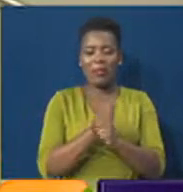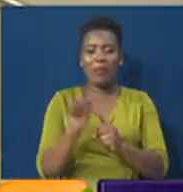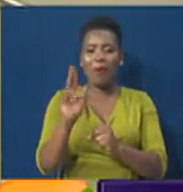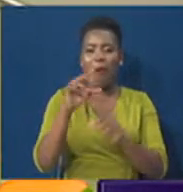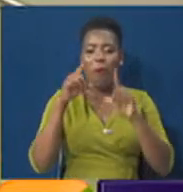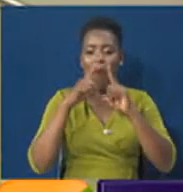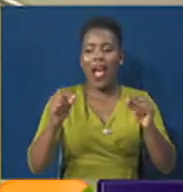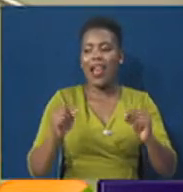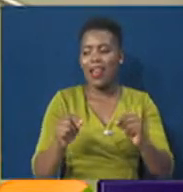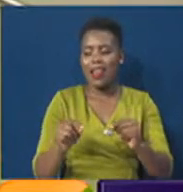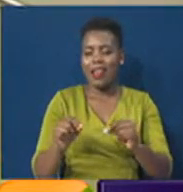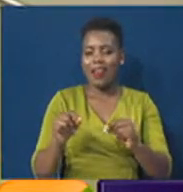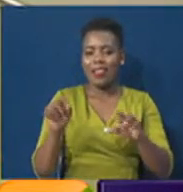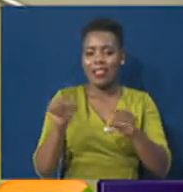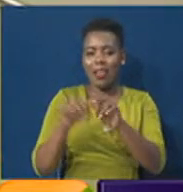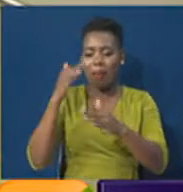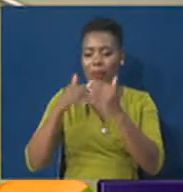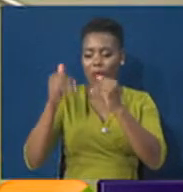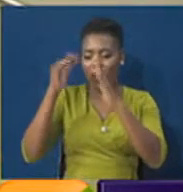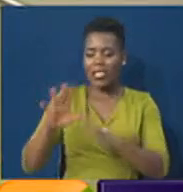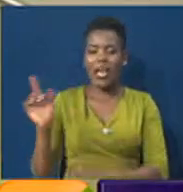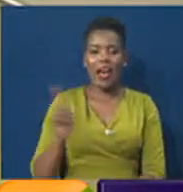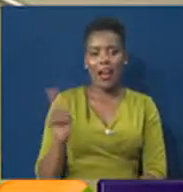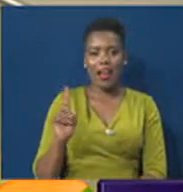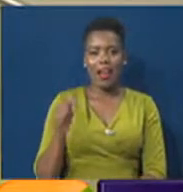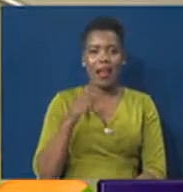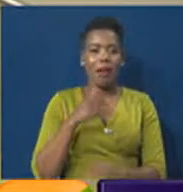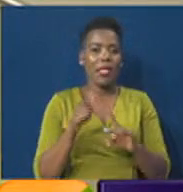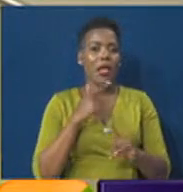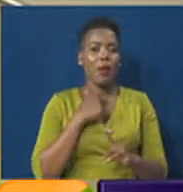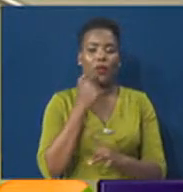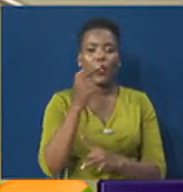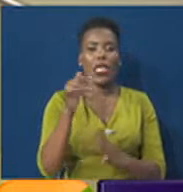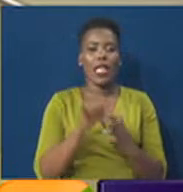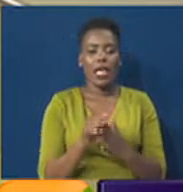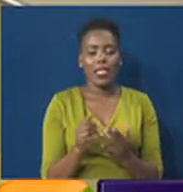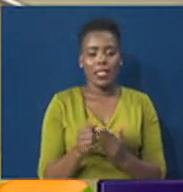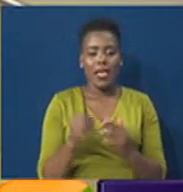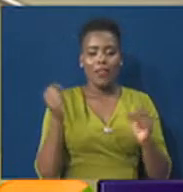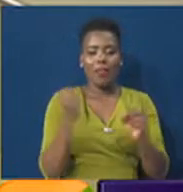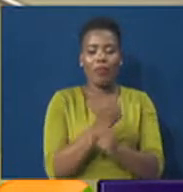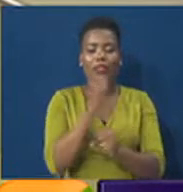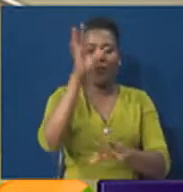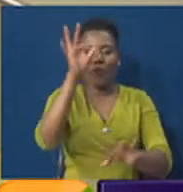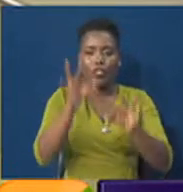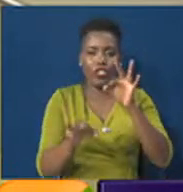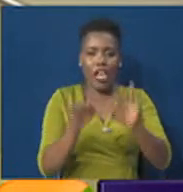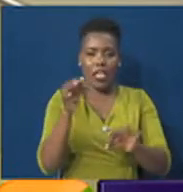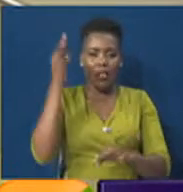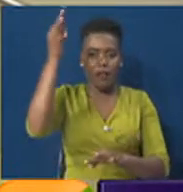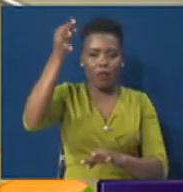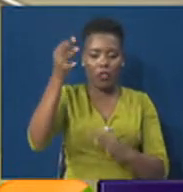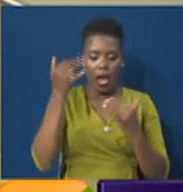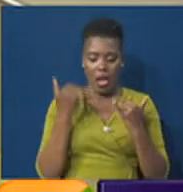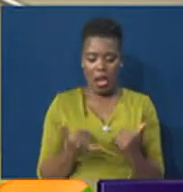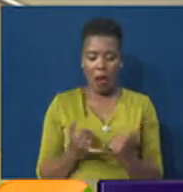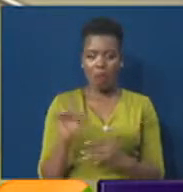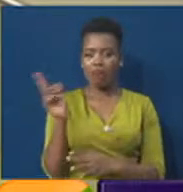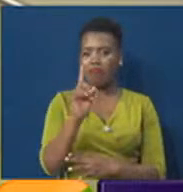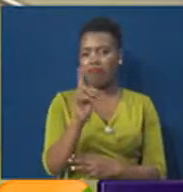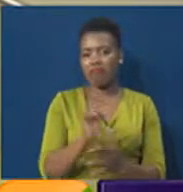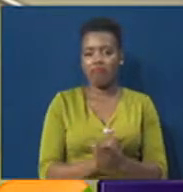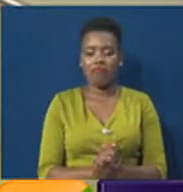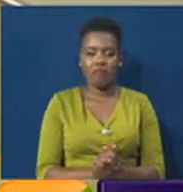to say that there is no better way of judging the future and the present than by the